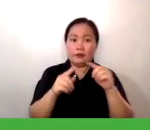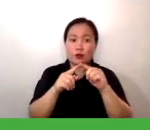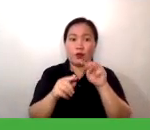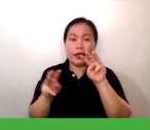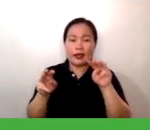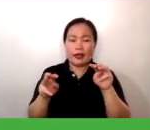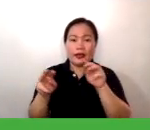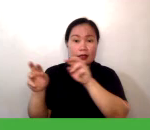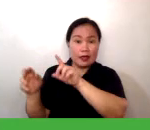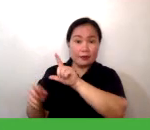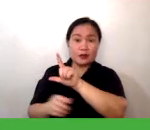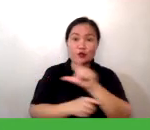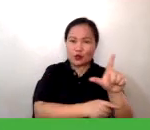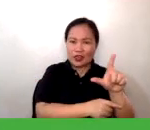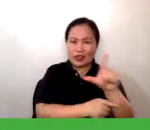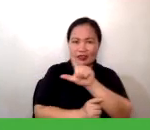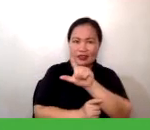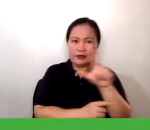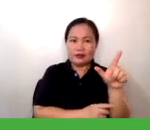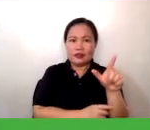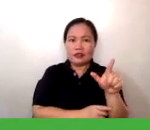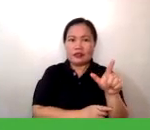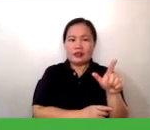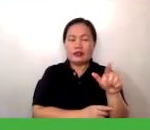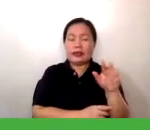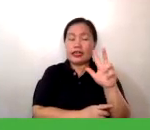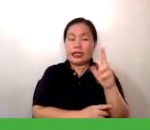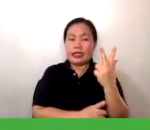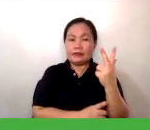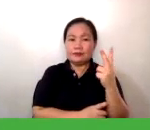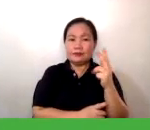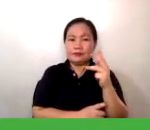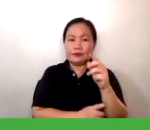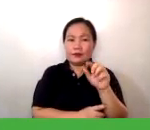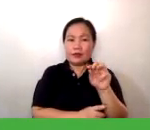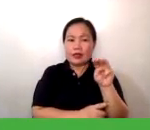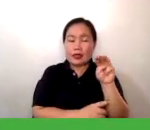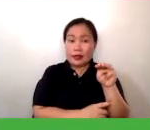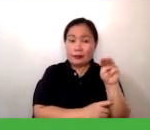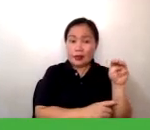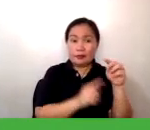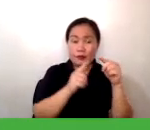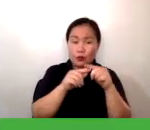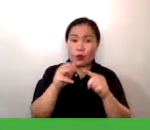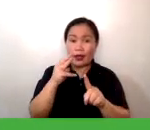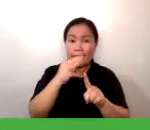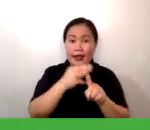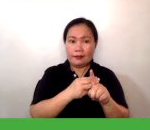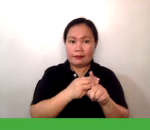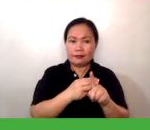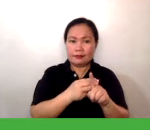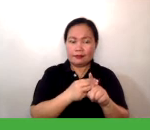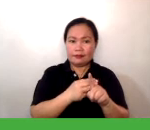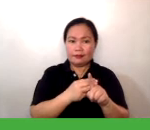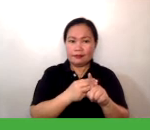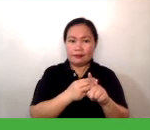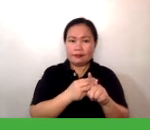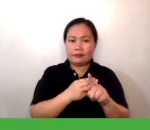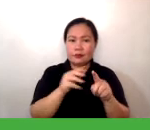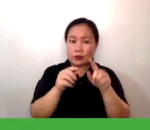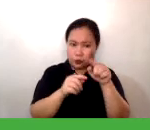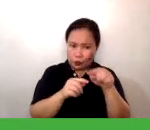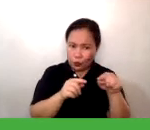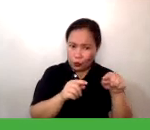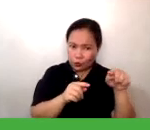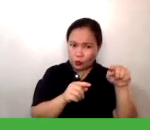1, 2, 3. Ulit. 1, 2, 3. So, tatlo pa left side.